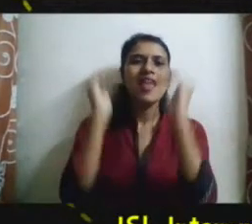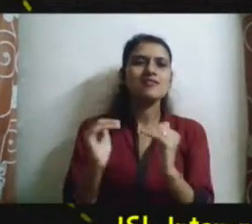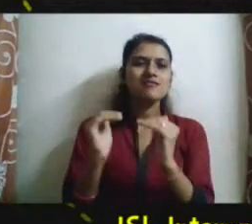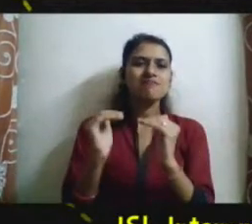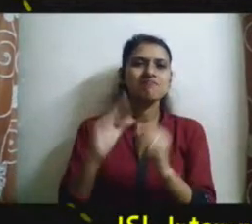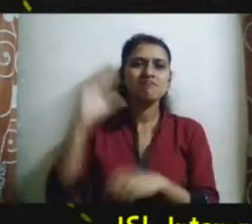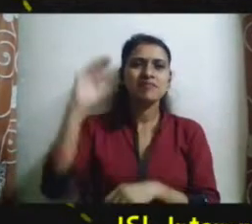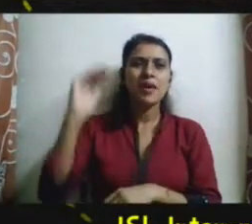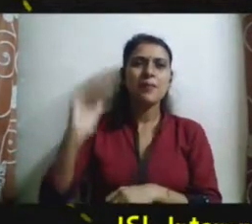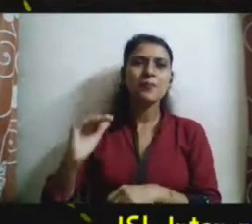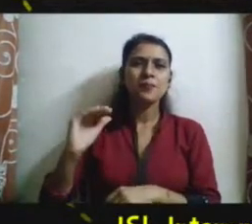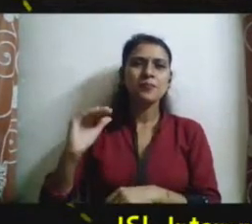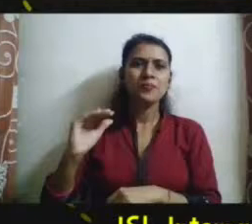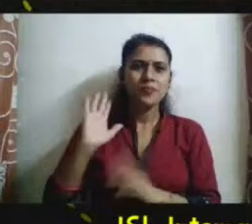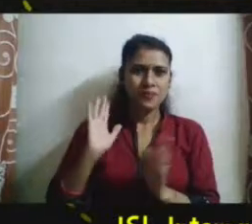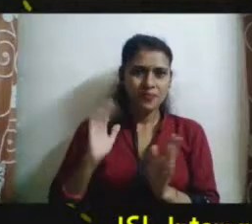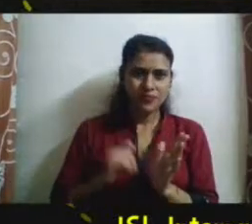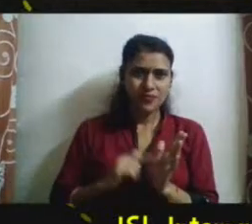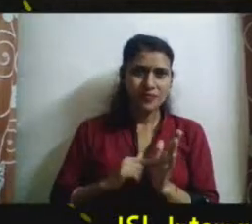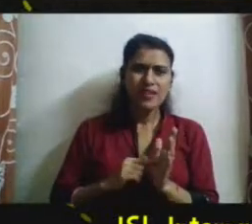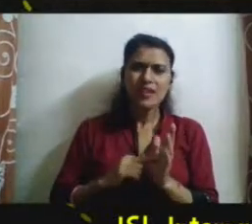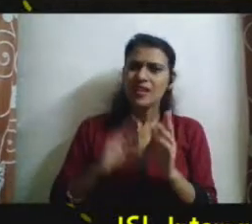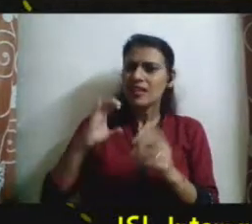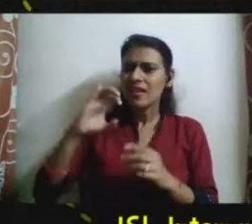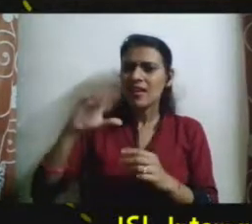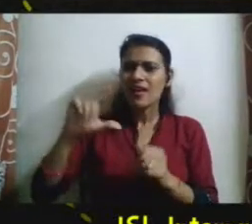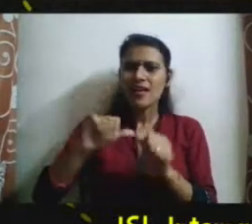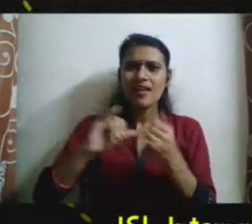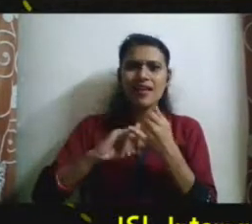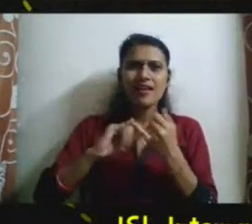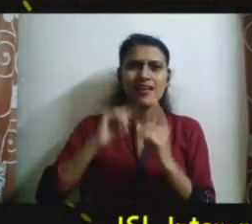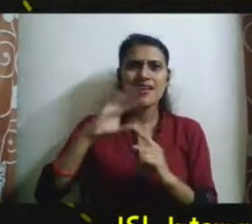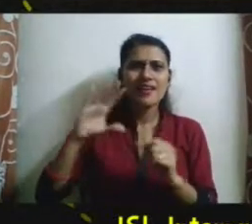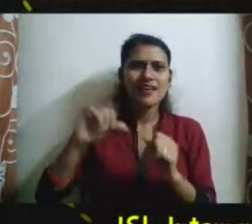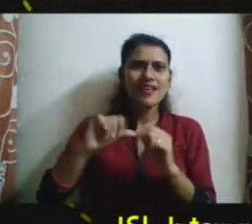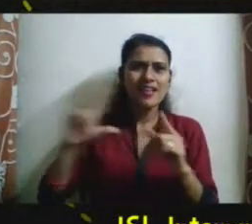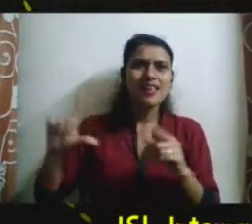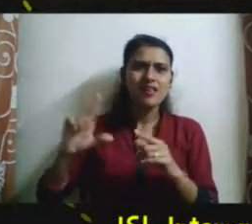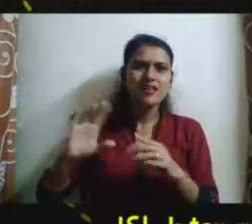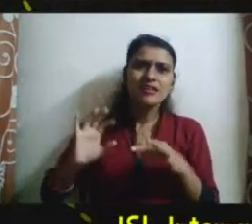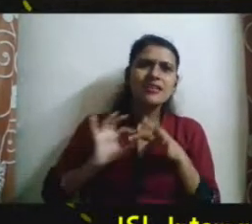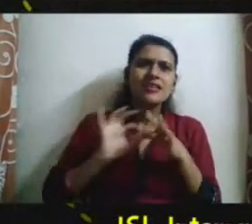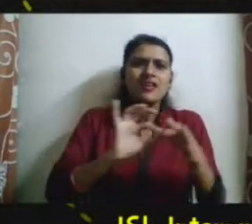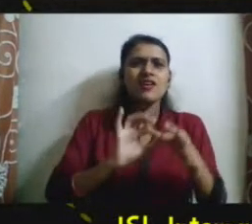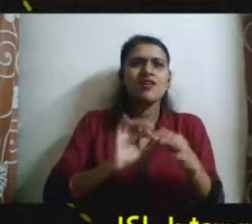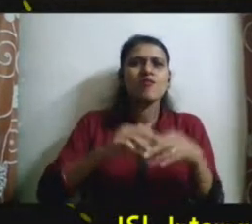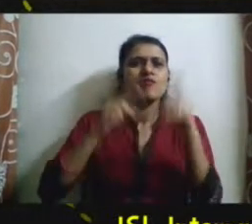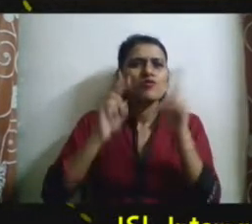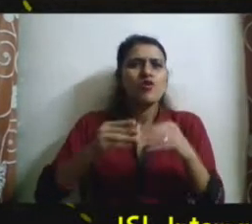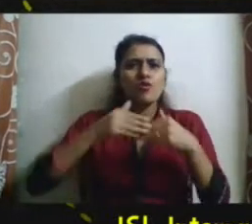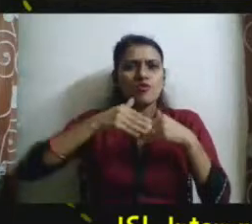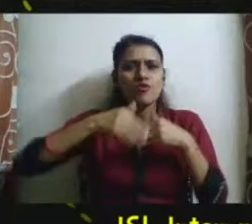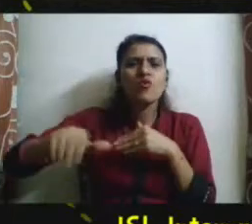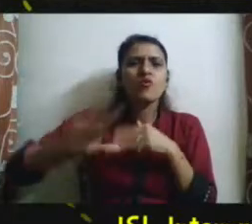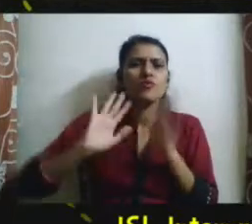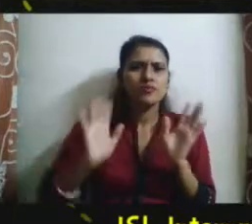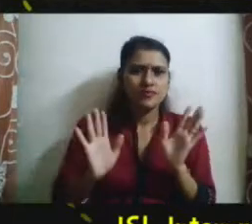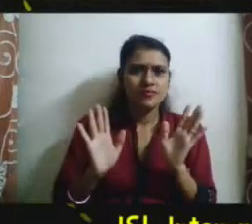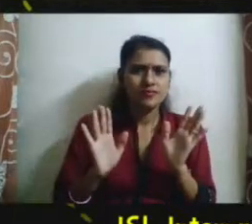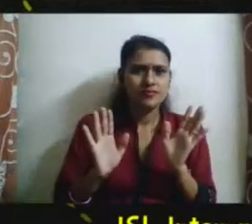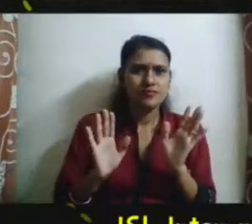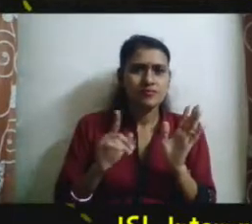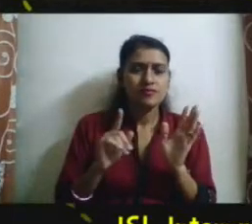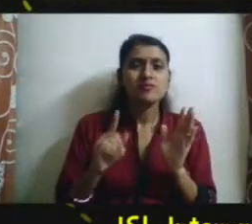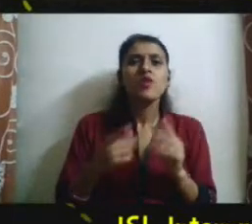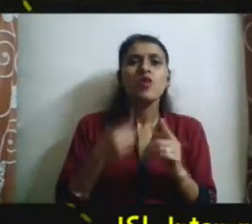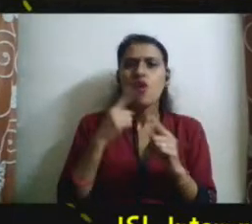it's classical, meaning it's absolutely within an orthodoxy, so to speak, and I'm using the word very loosely, of course, which is a